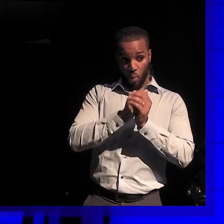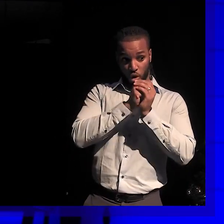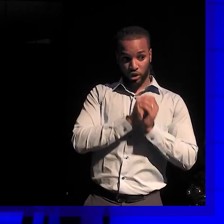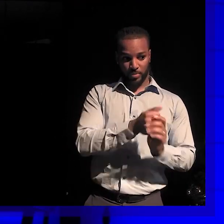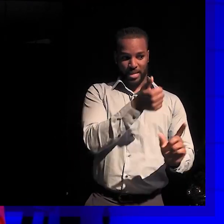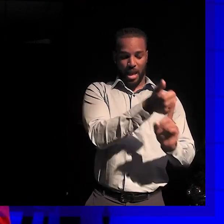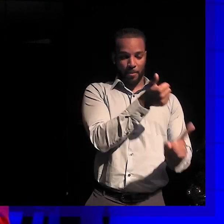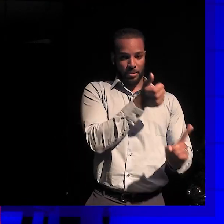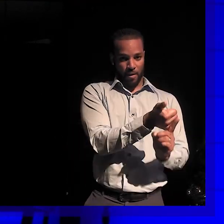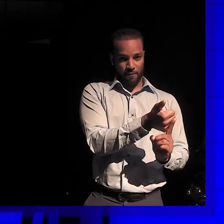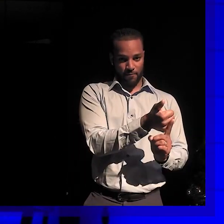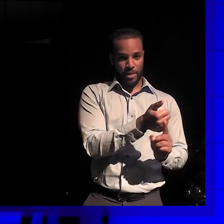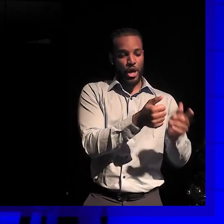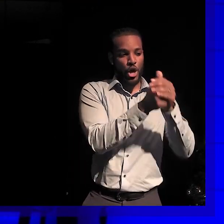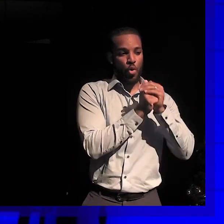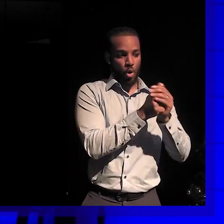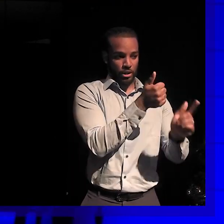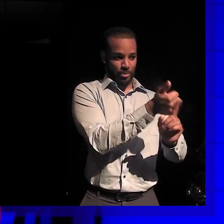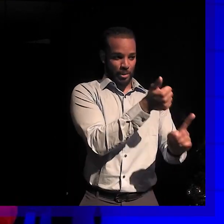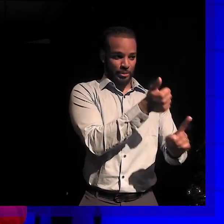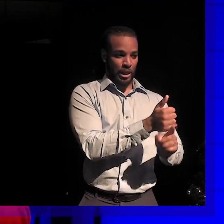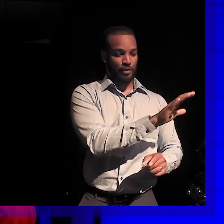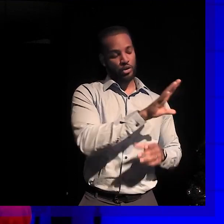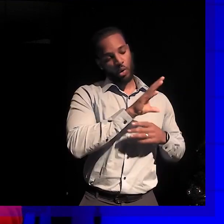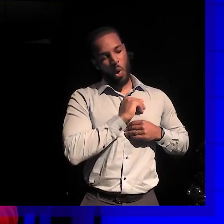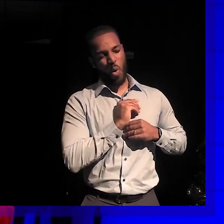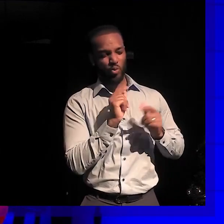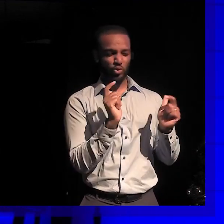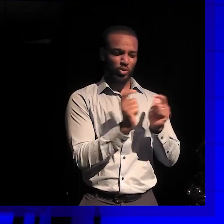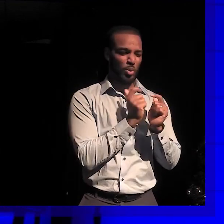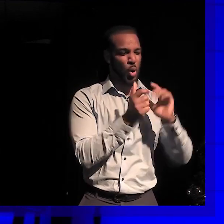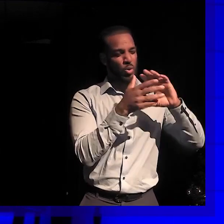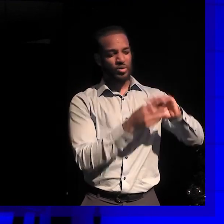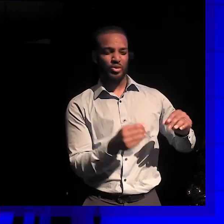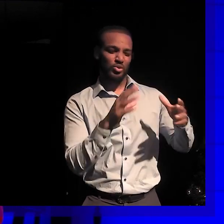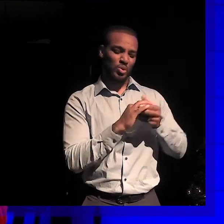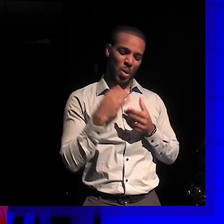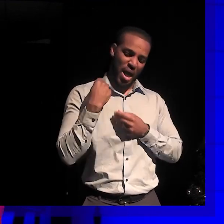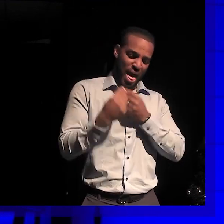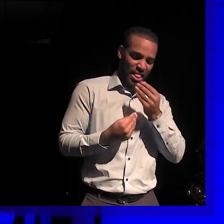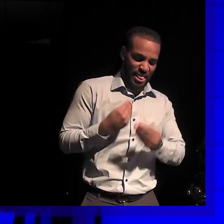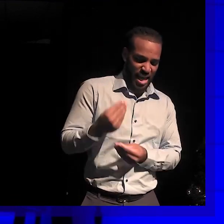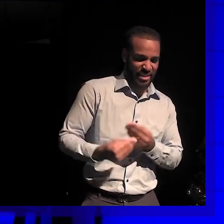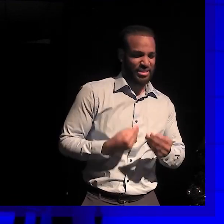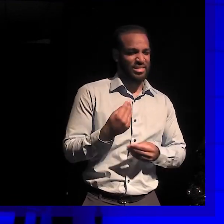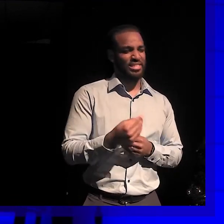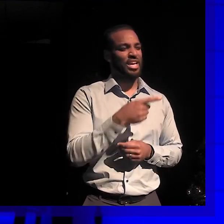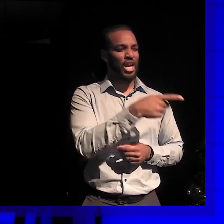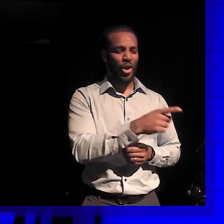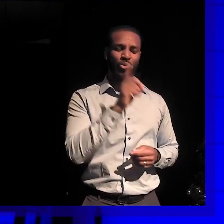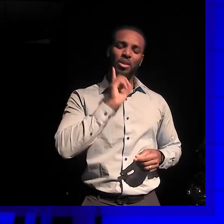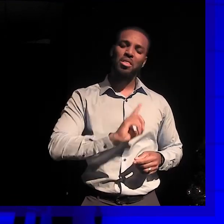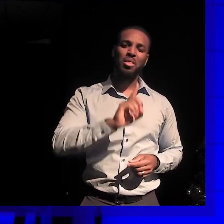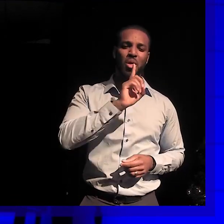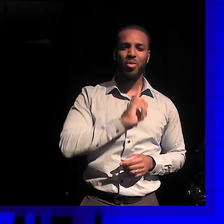self. He was a worshiper of his own small story, his own small legacy. And what he got was emptiness and loneliness